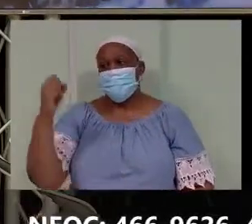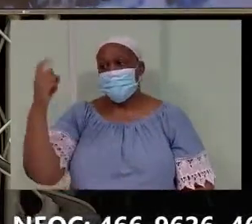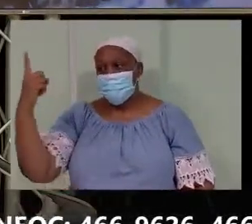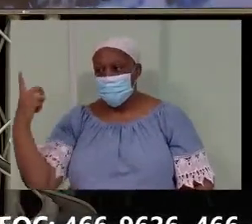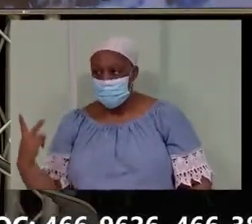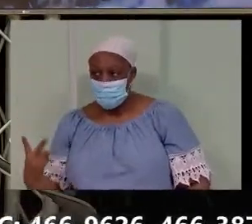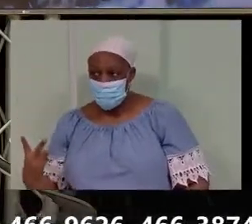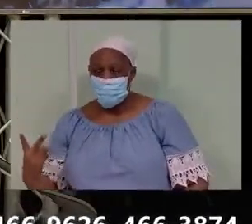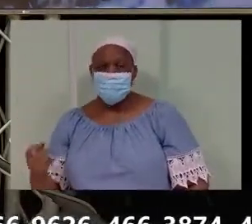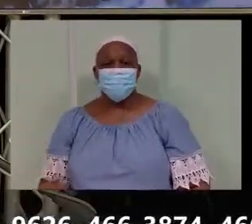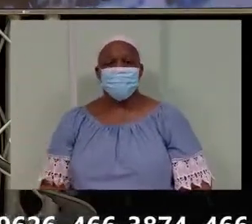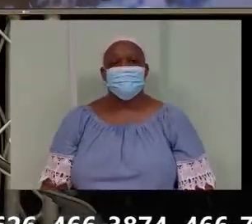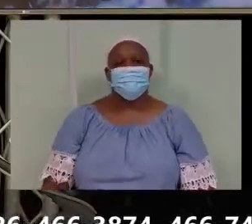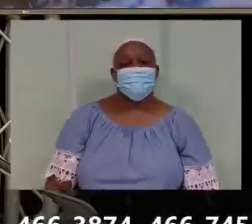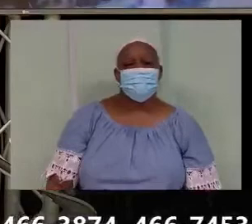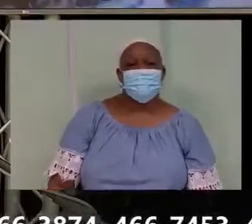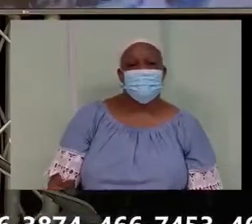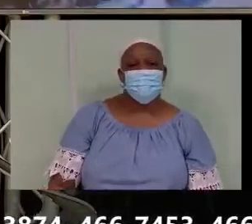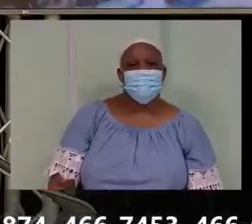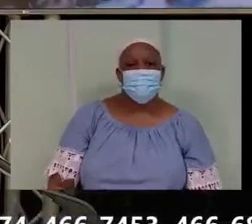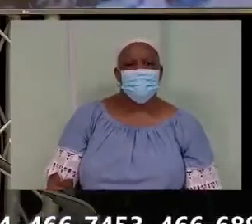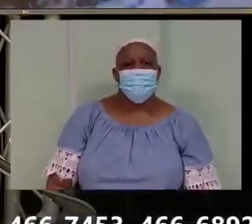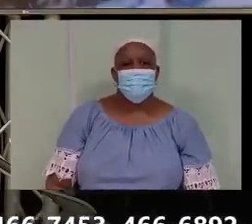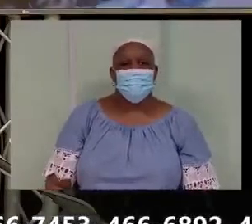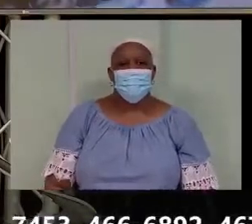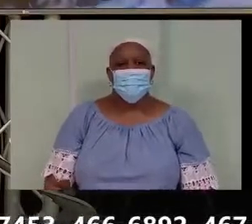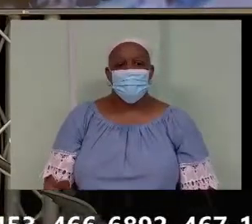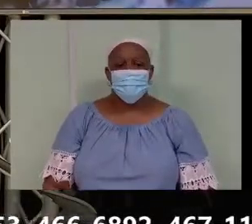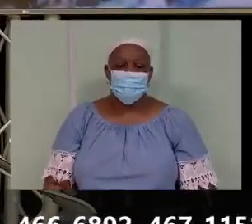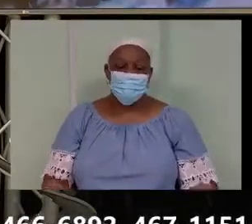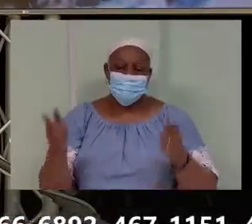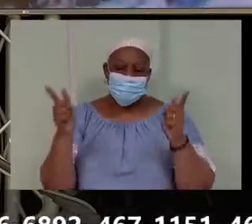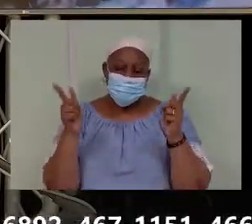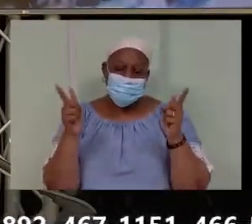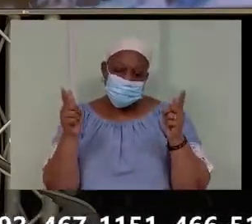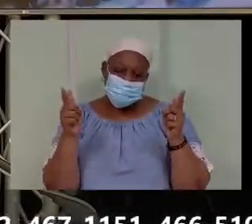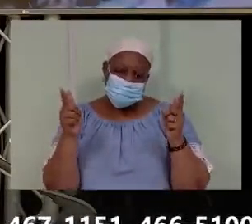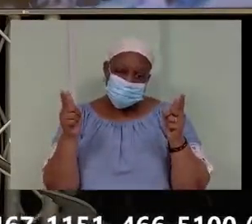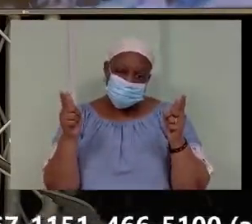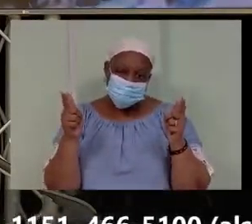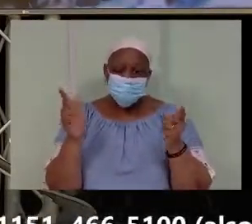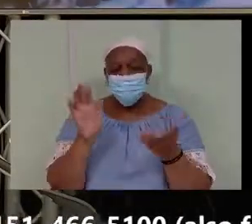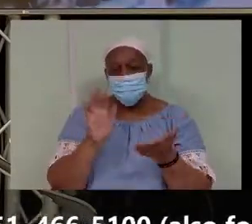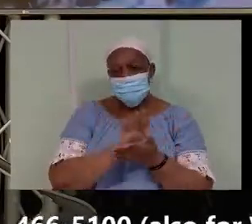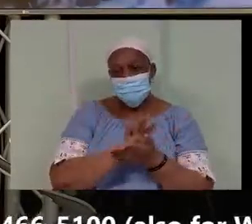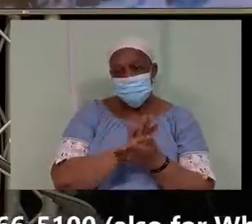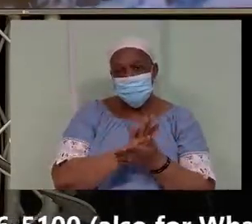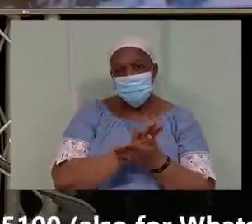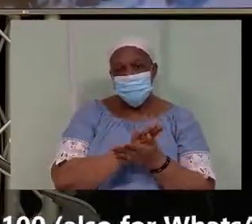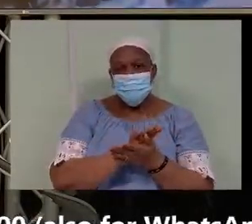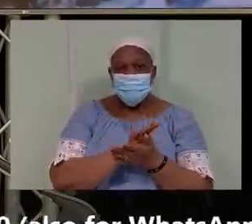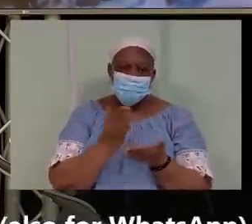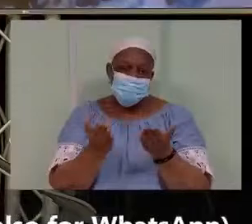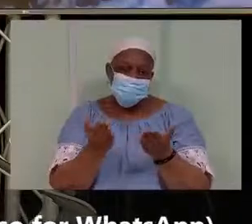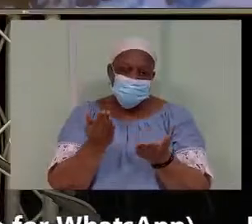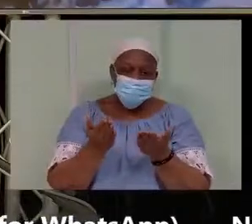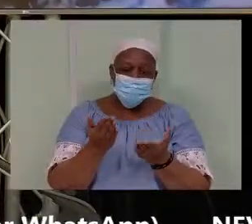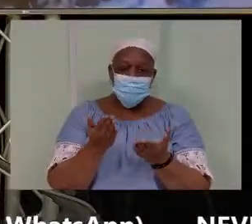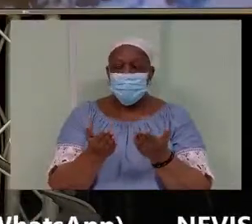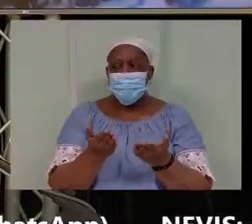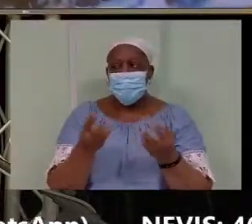Those middle-sized primary schools, some of them may have to